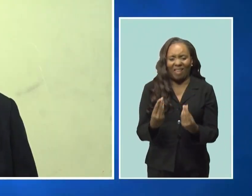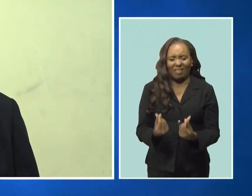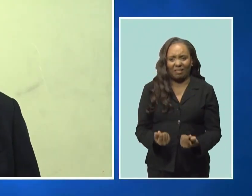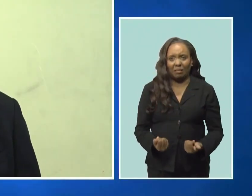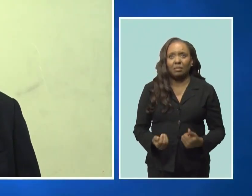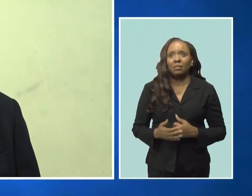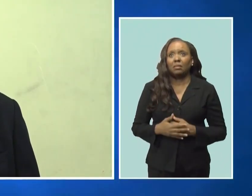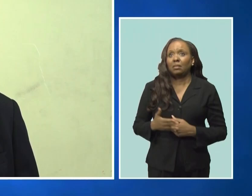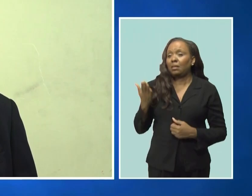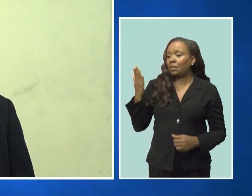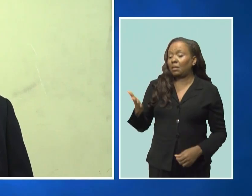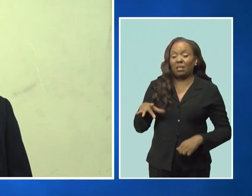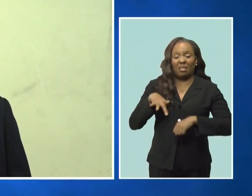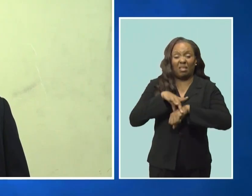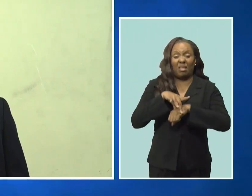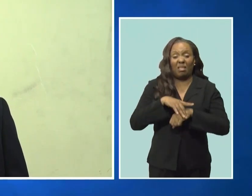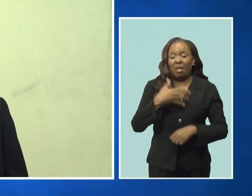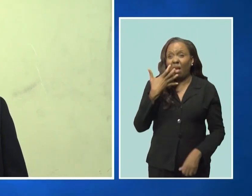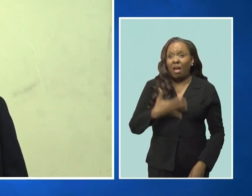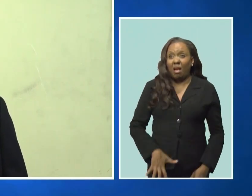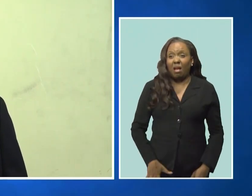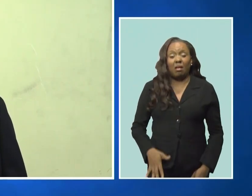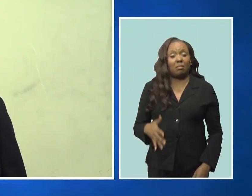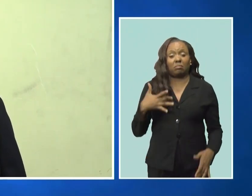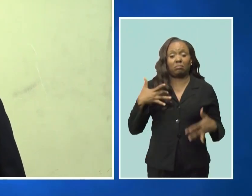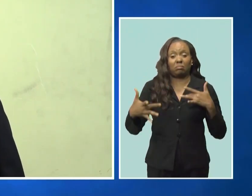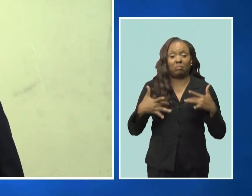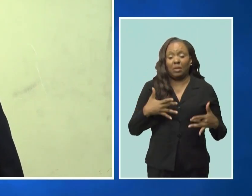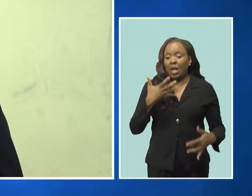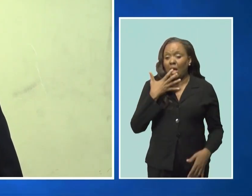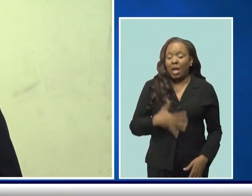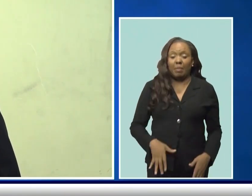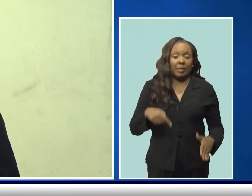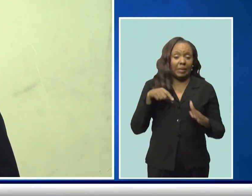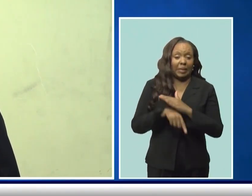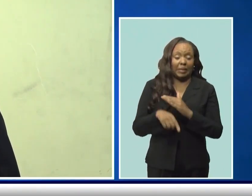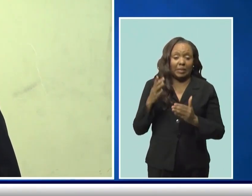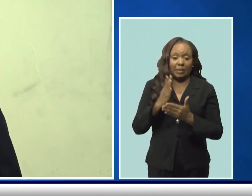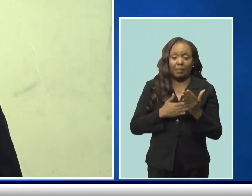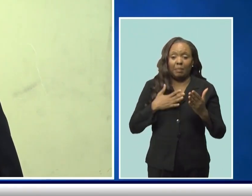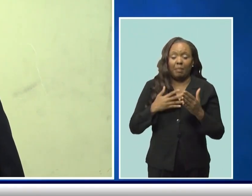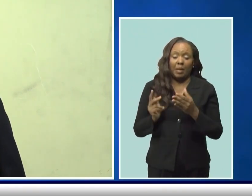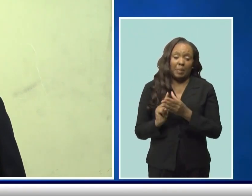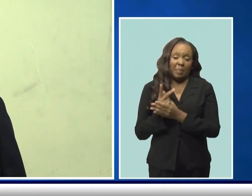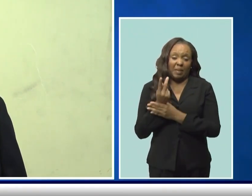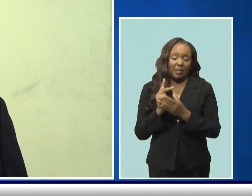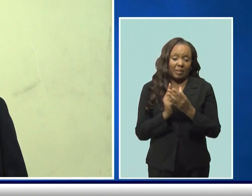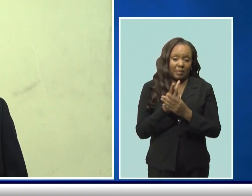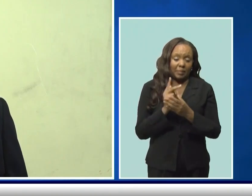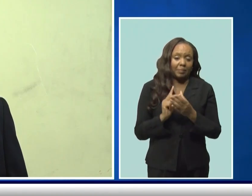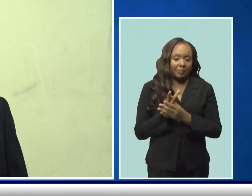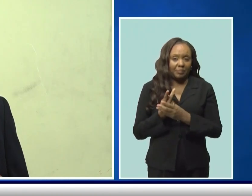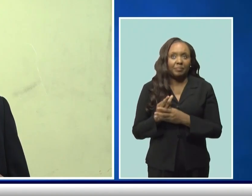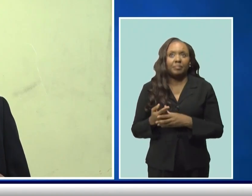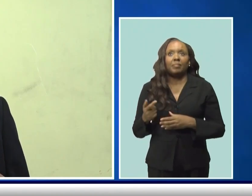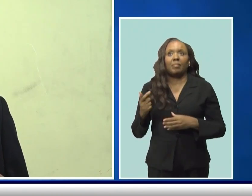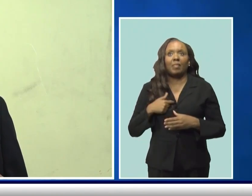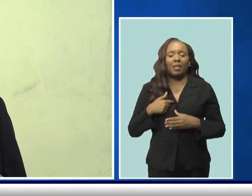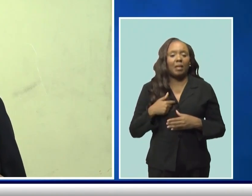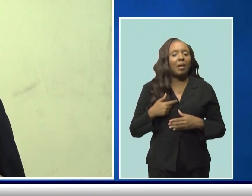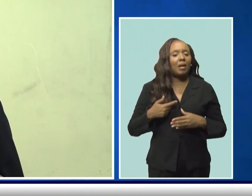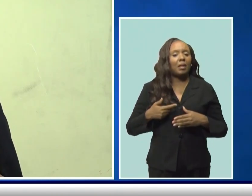hot that my concern is that the heat will kill some of the plants that I planted already. I started back cutting cane